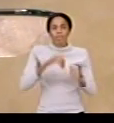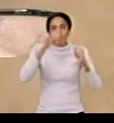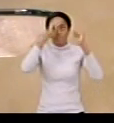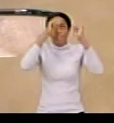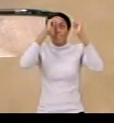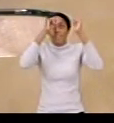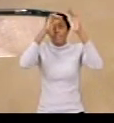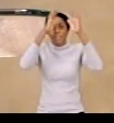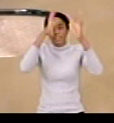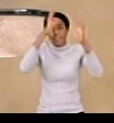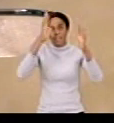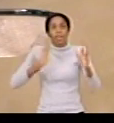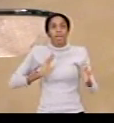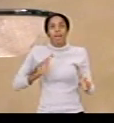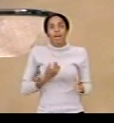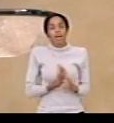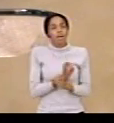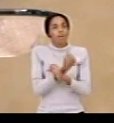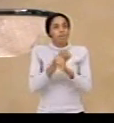our